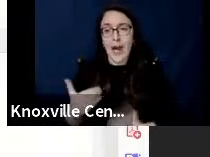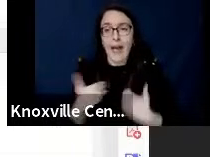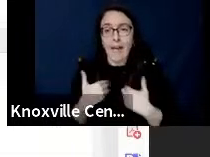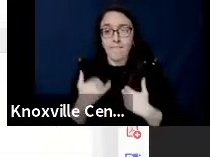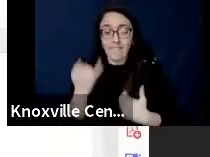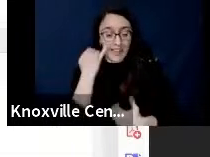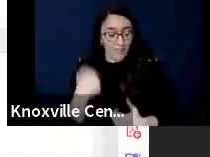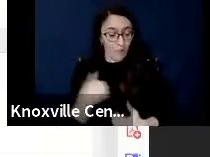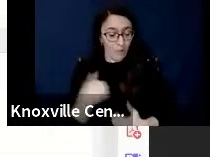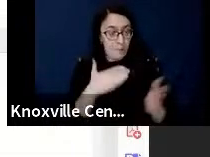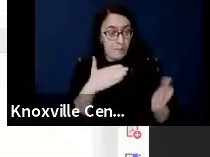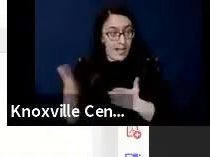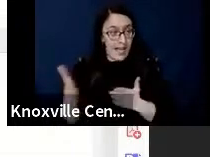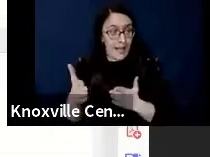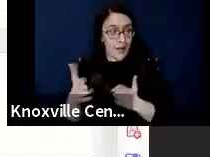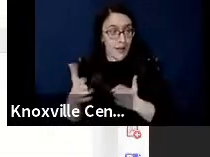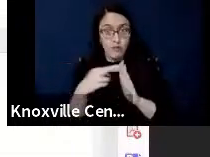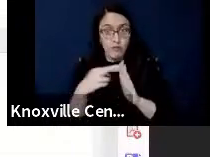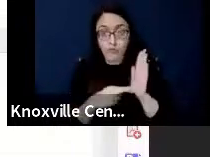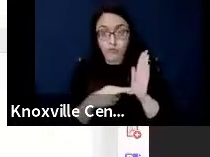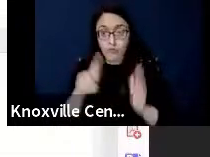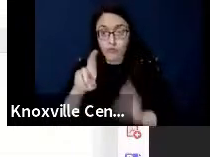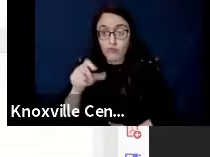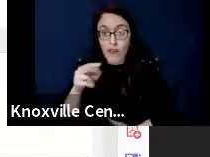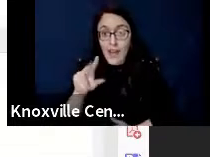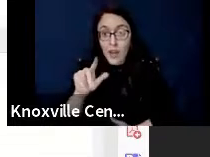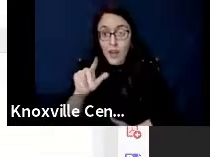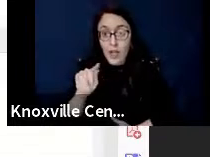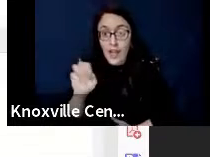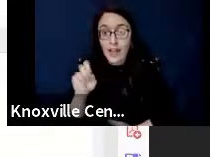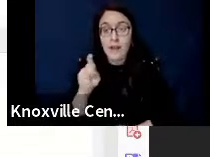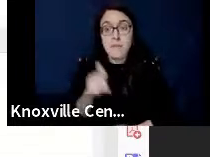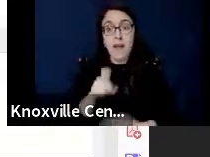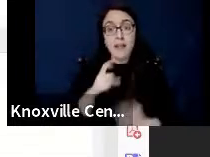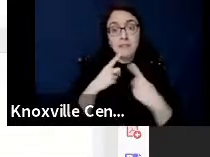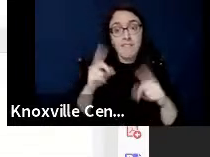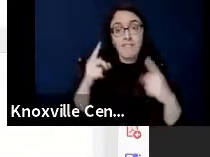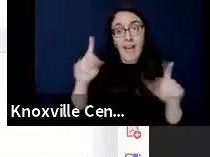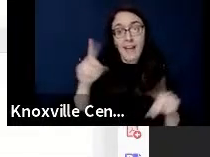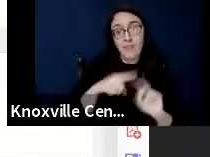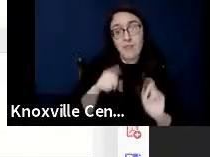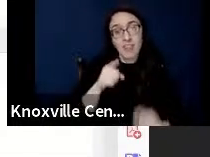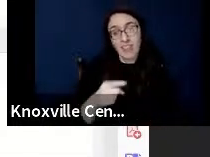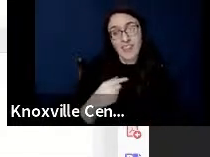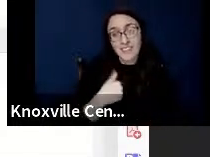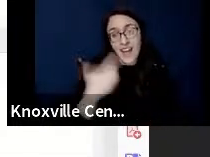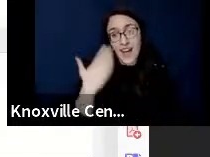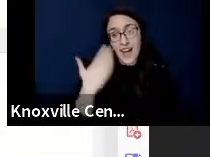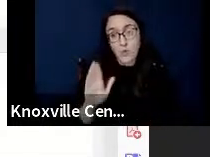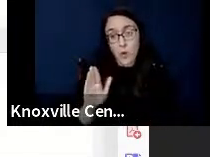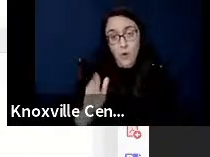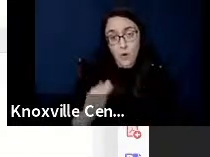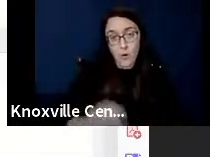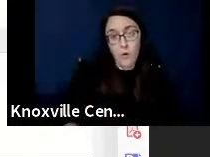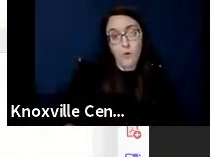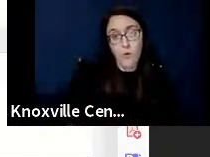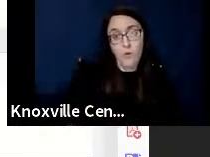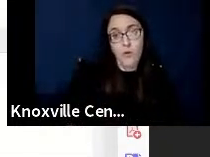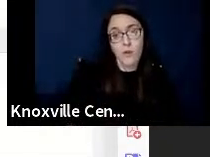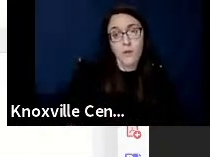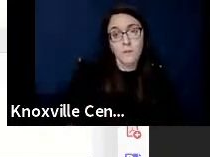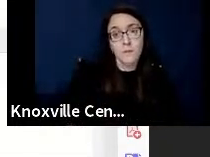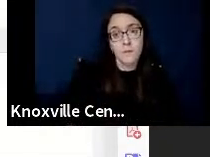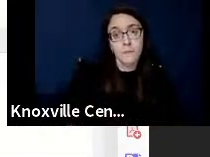regulate it, it has to be effective. And I don't know that this does that. If this were a